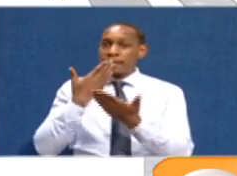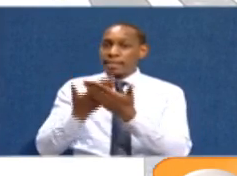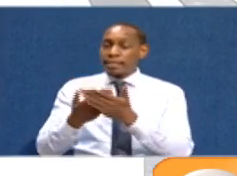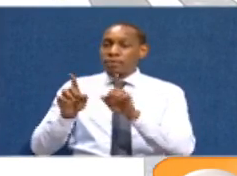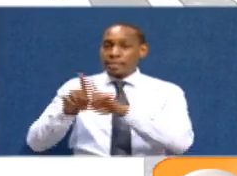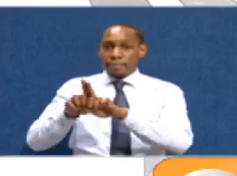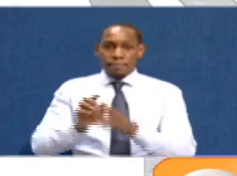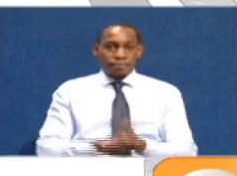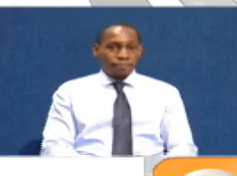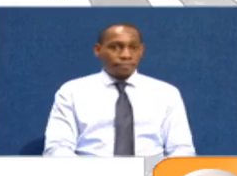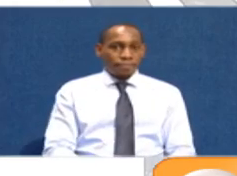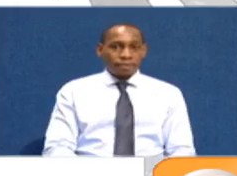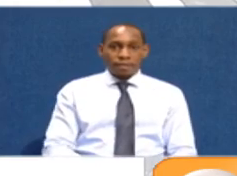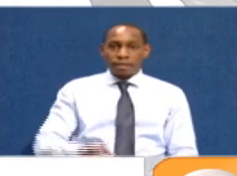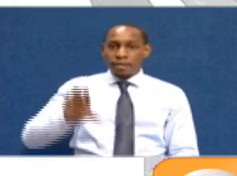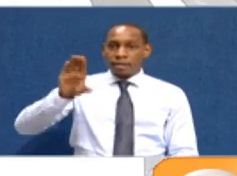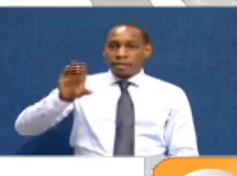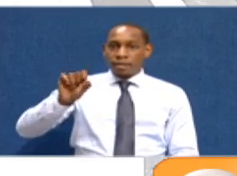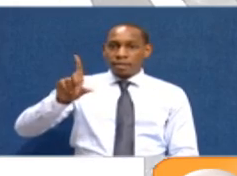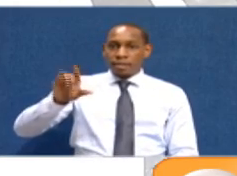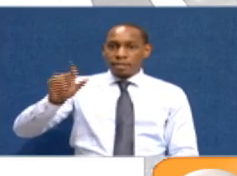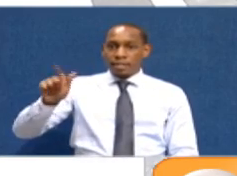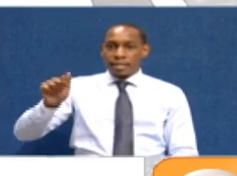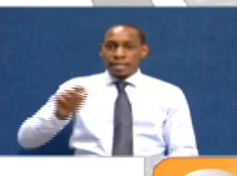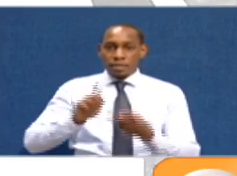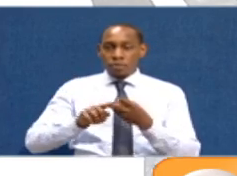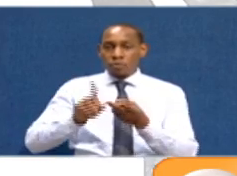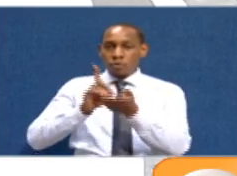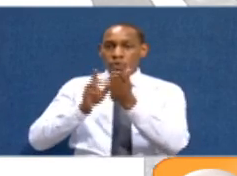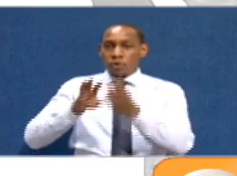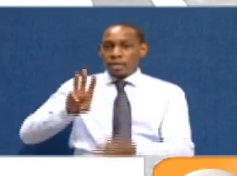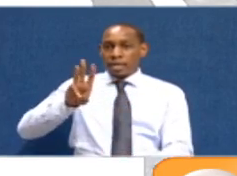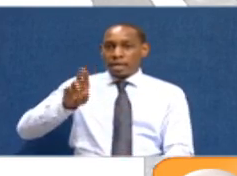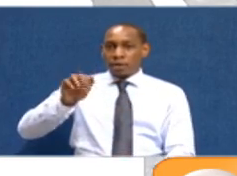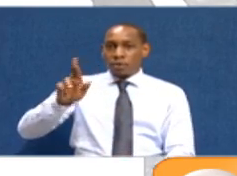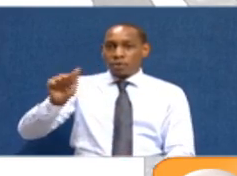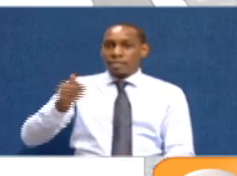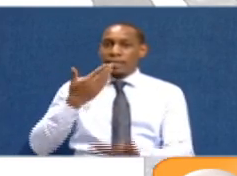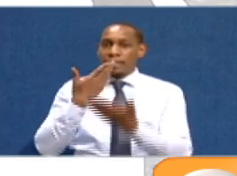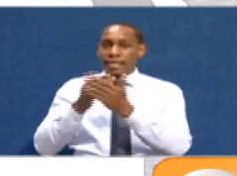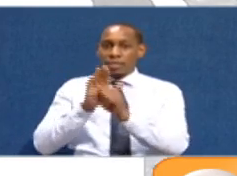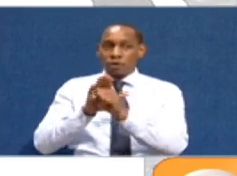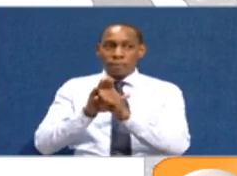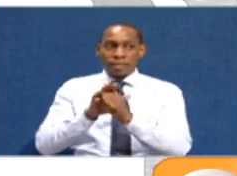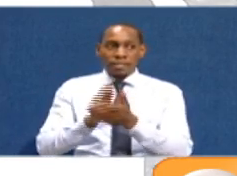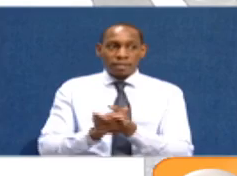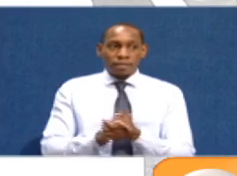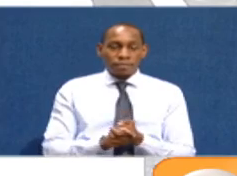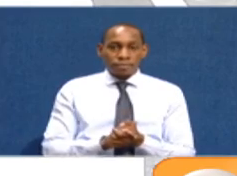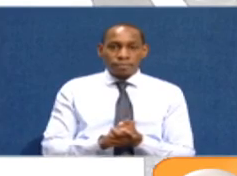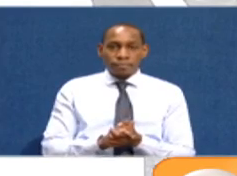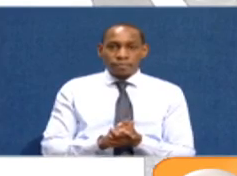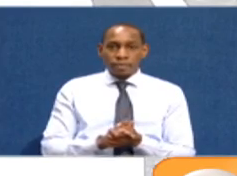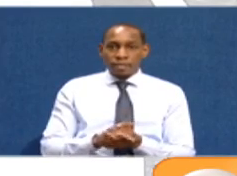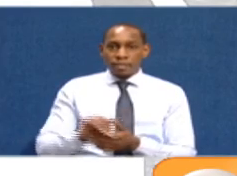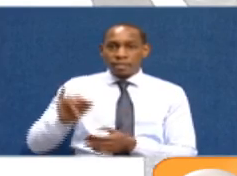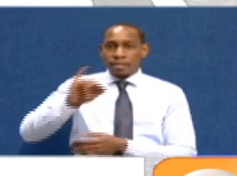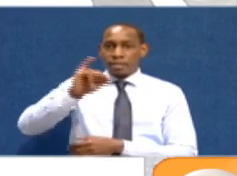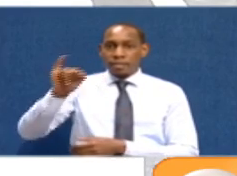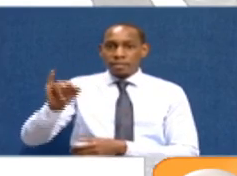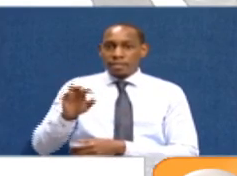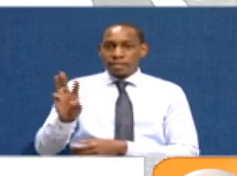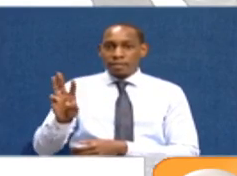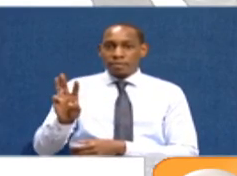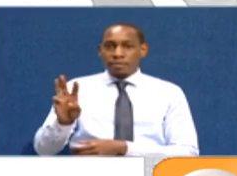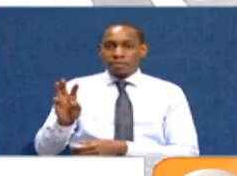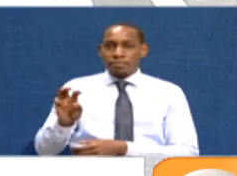Pia. Cecilia Wachira, Dr. Wachira. Asante Sana. Yeah. Appreciate that. Oh, you don't mind if I do that Johnny Walker thing? Yeah,